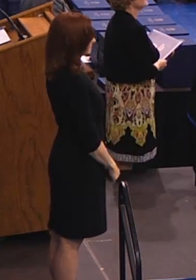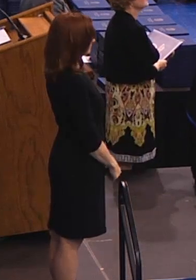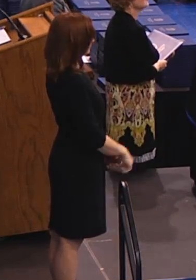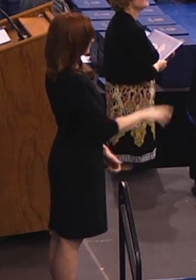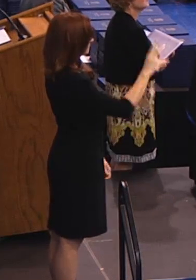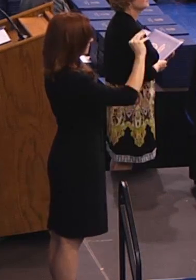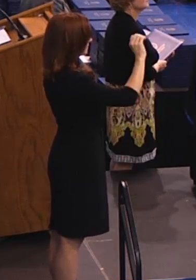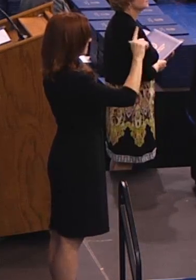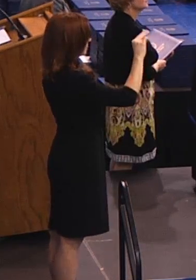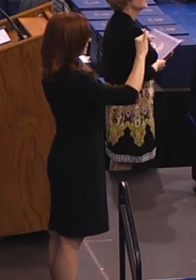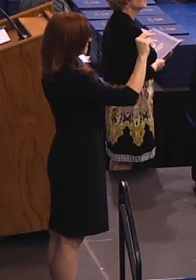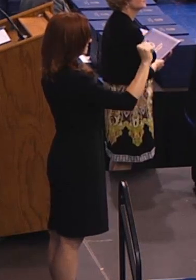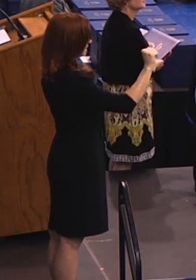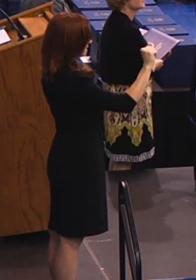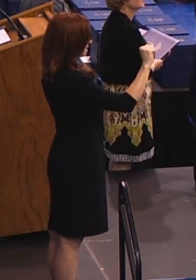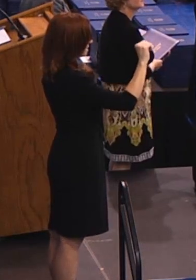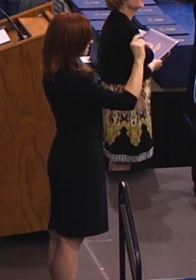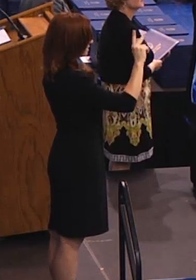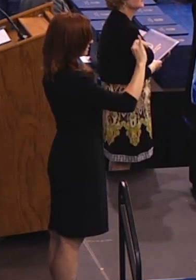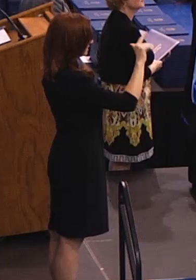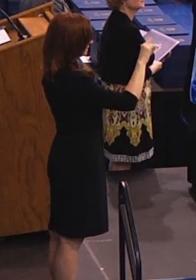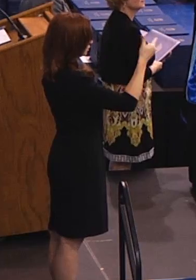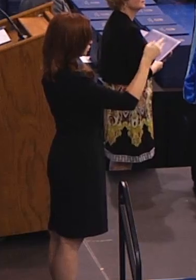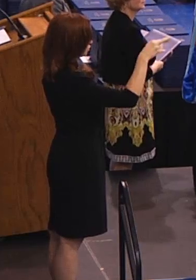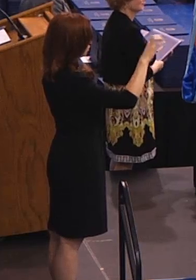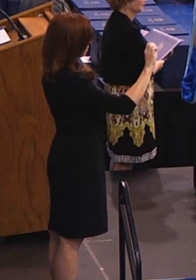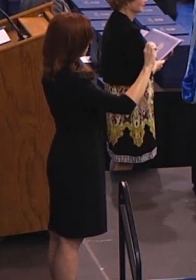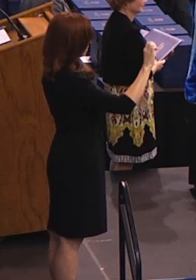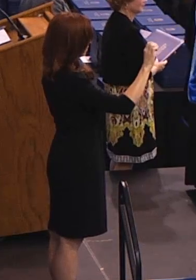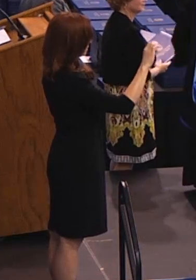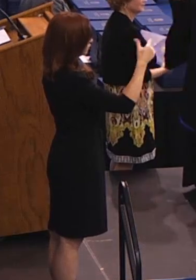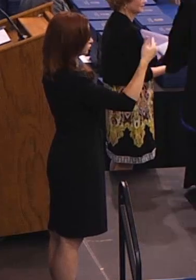Melinda Zogelman Kilgore, General Studies, summa cum laude.